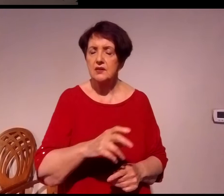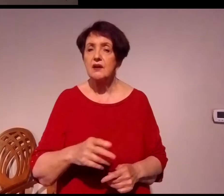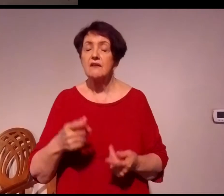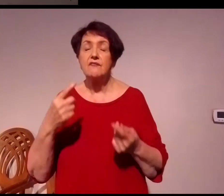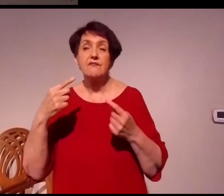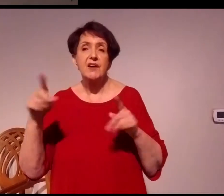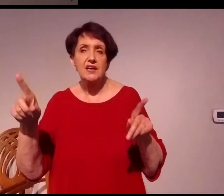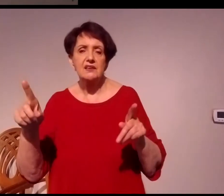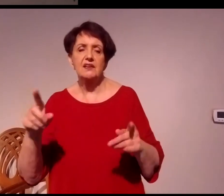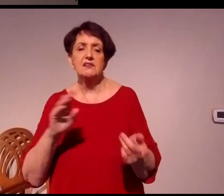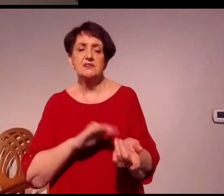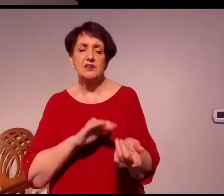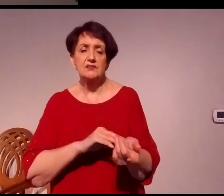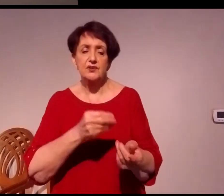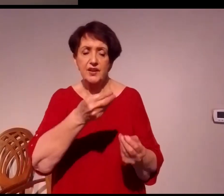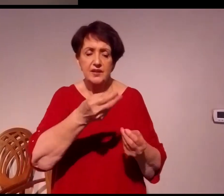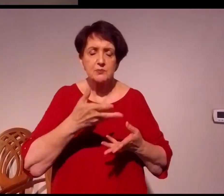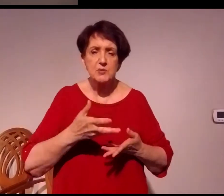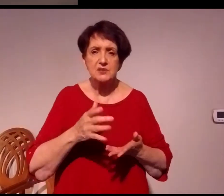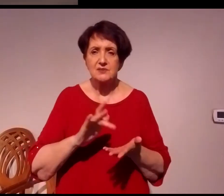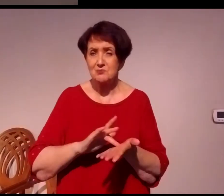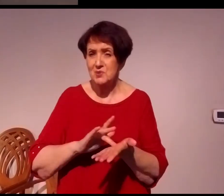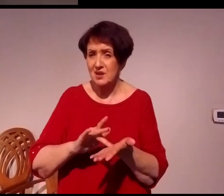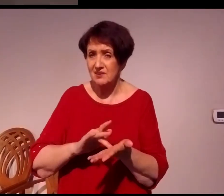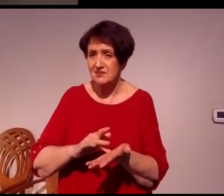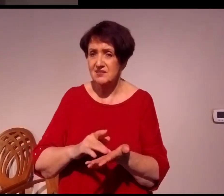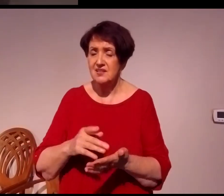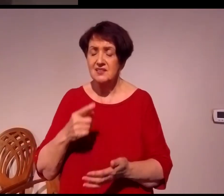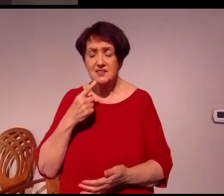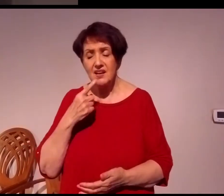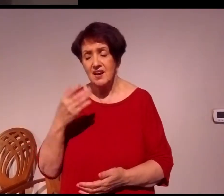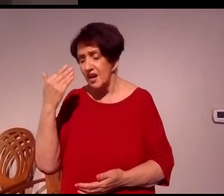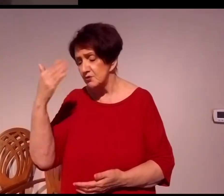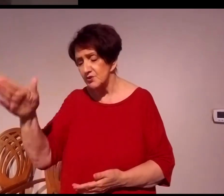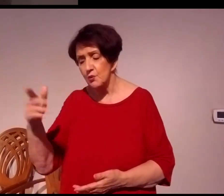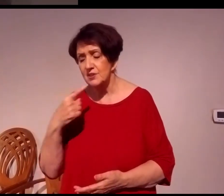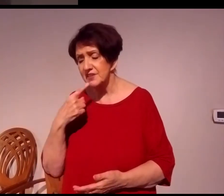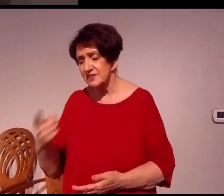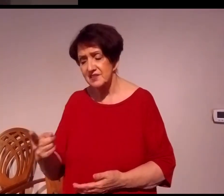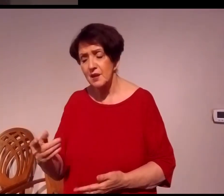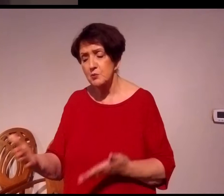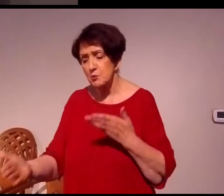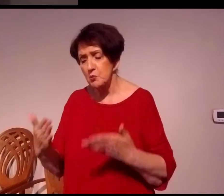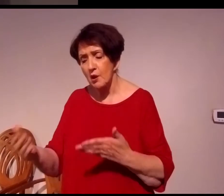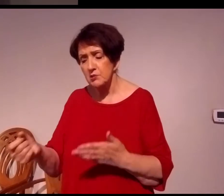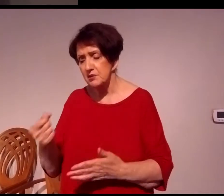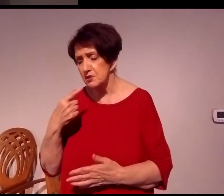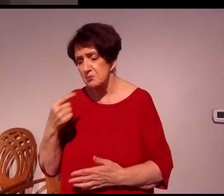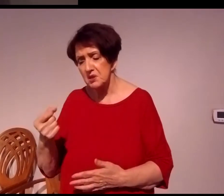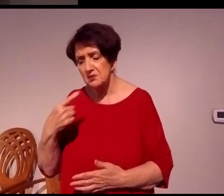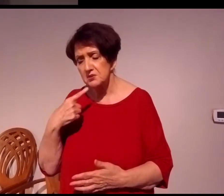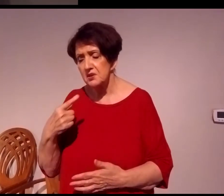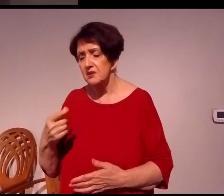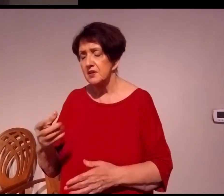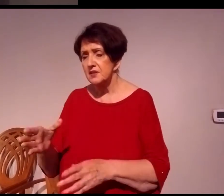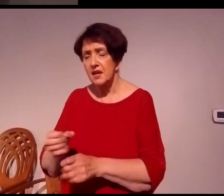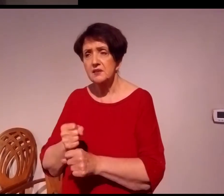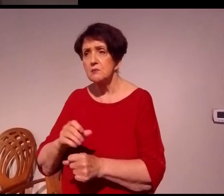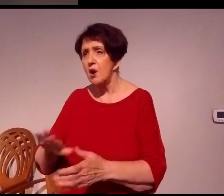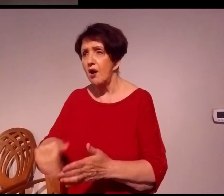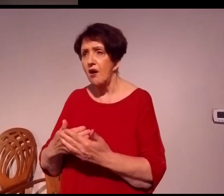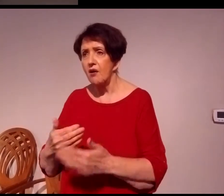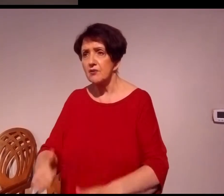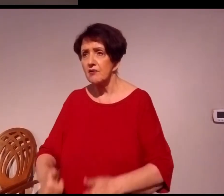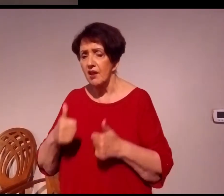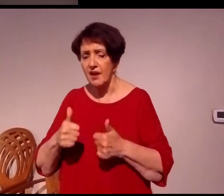of pills, and he said, well, I don't know what to say. You're going to probably be on these pills for the rest of your life, and eventually you'll have to get your back fused,